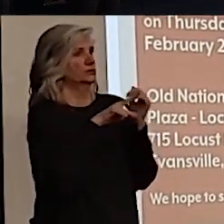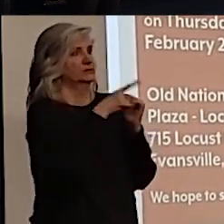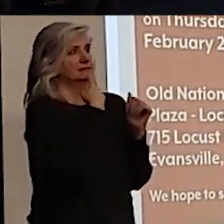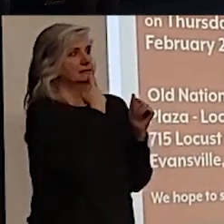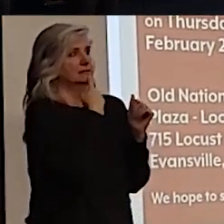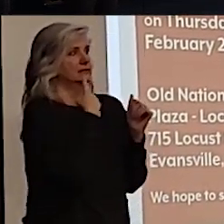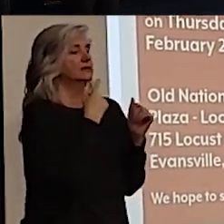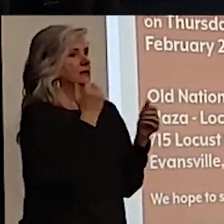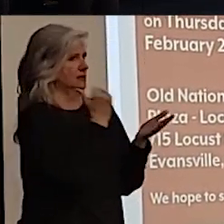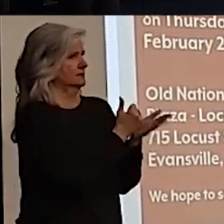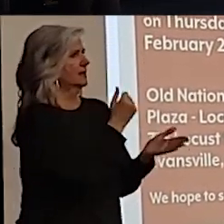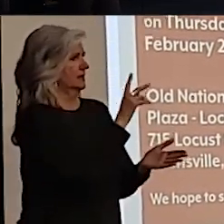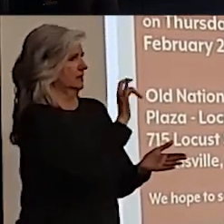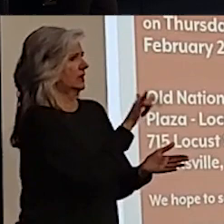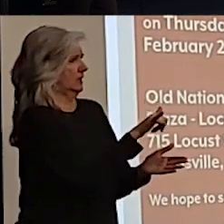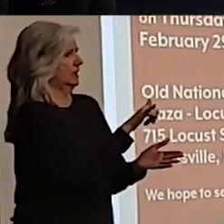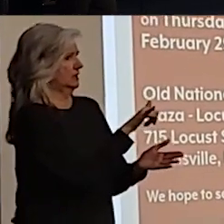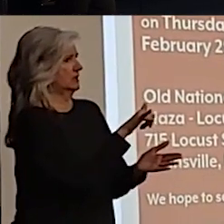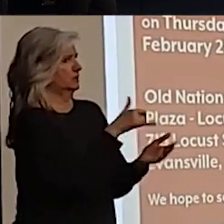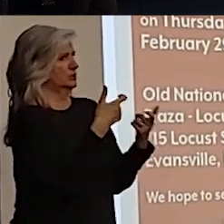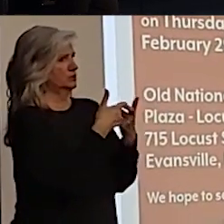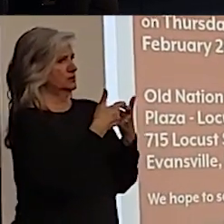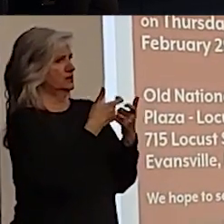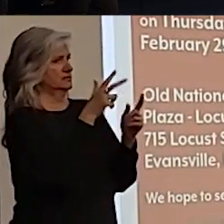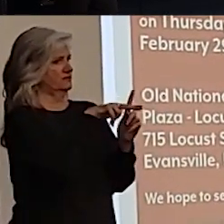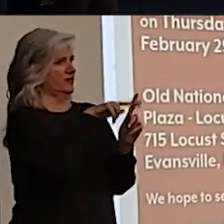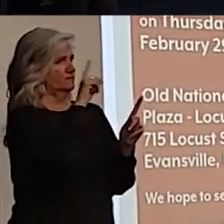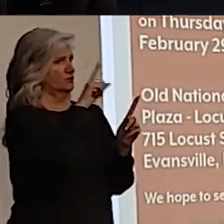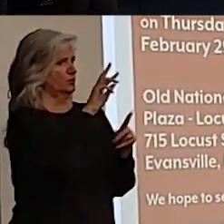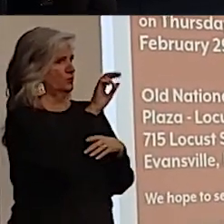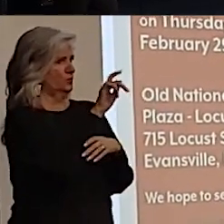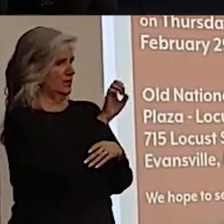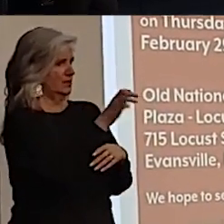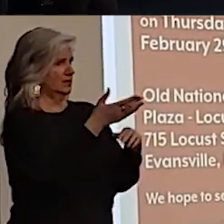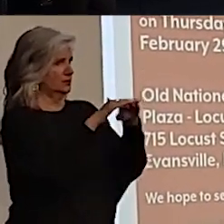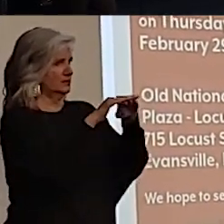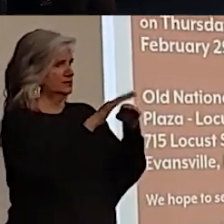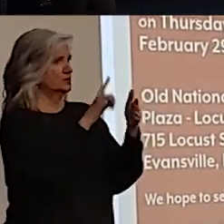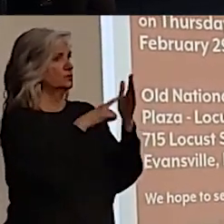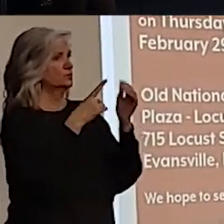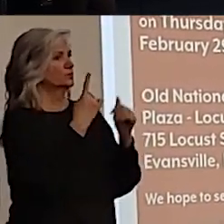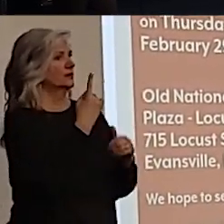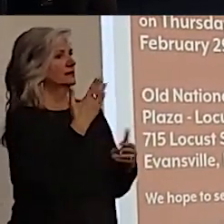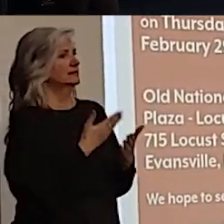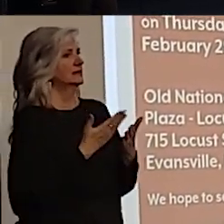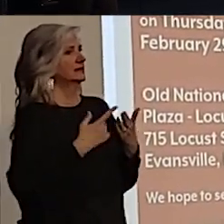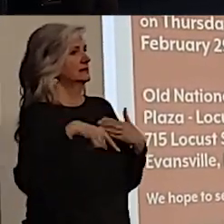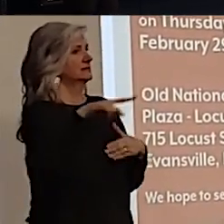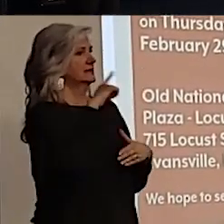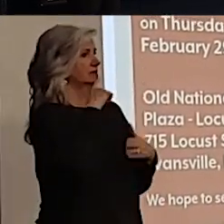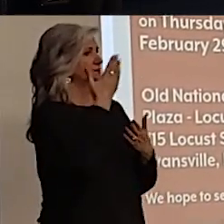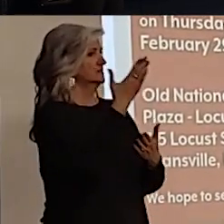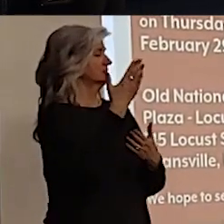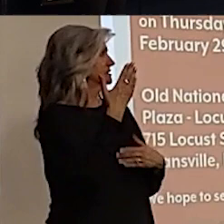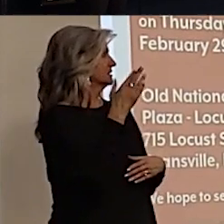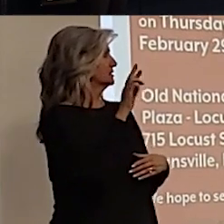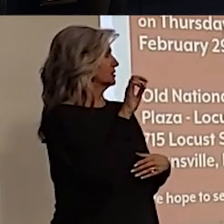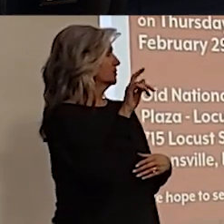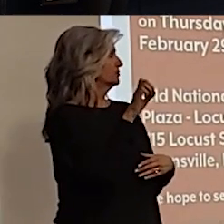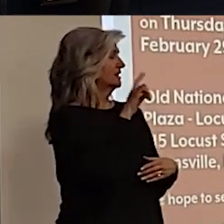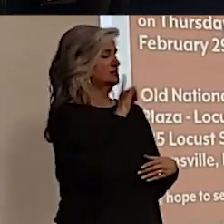that, Kelly, because when utilities file for a rate increase, one of the things they say in their petitions is, these rates